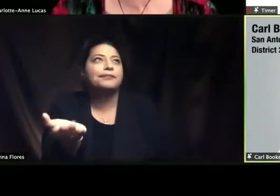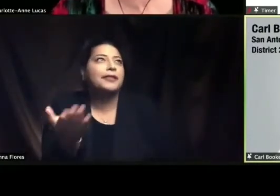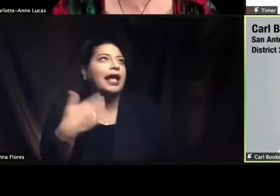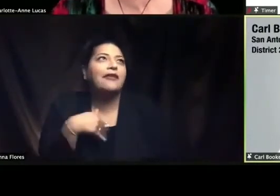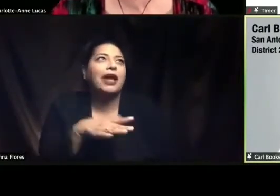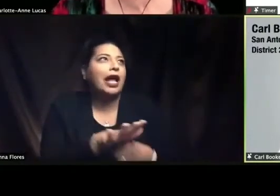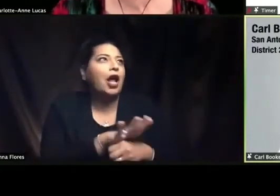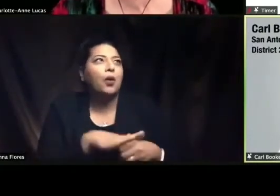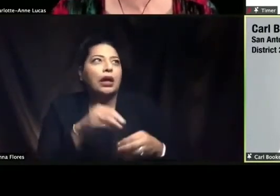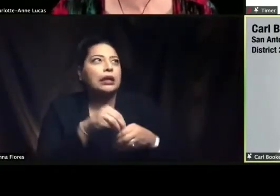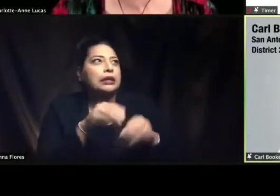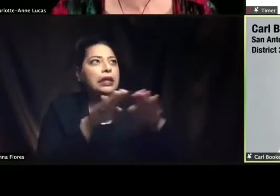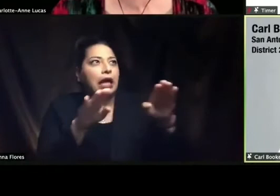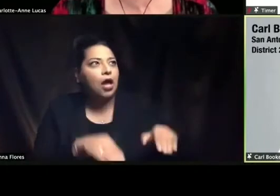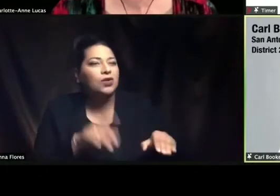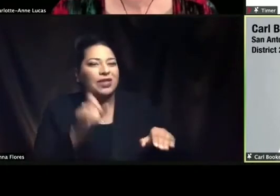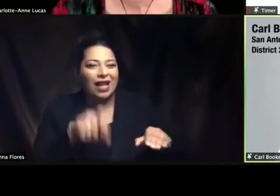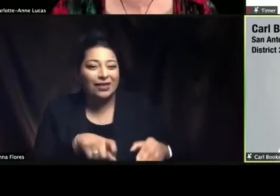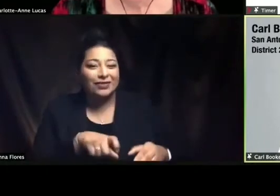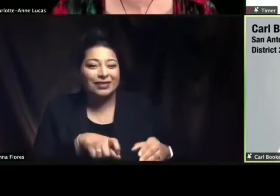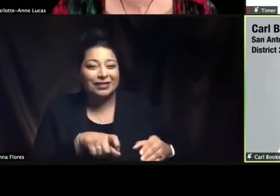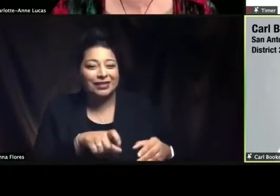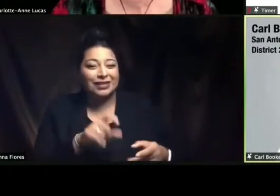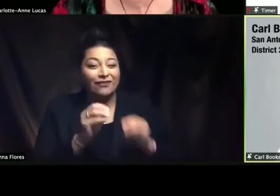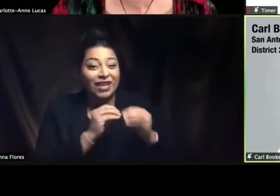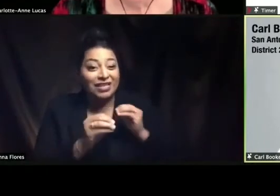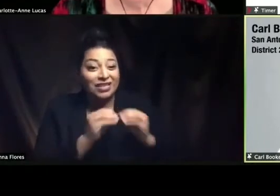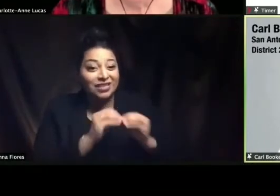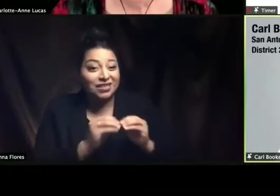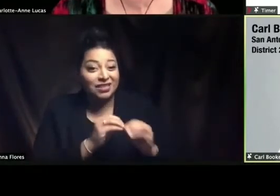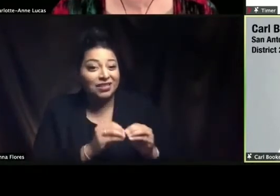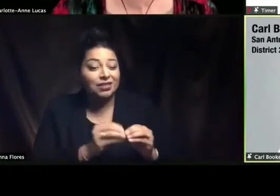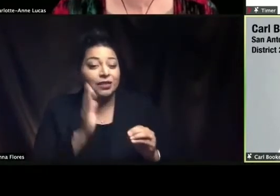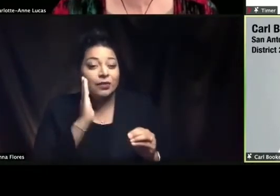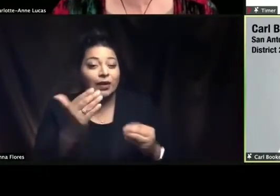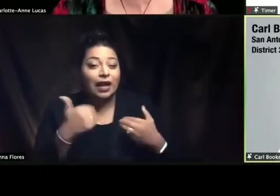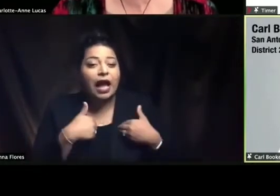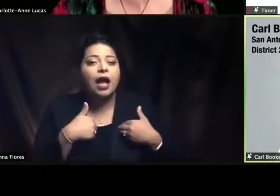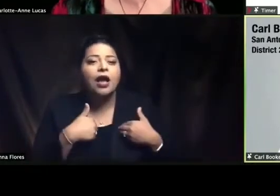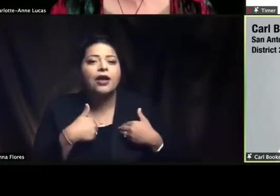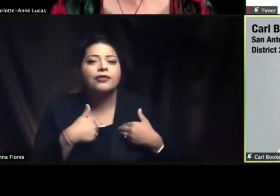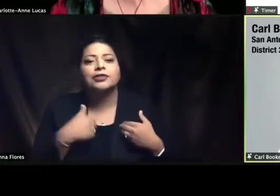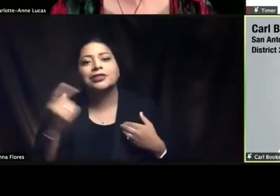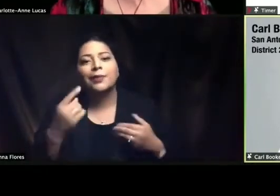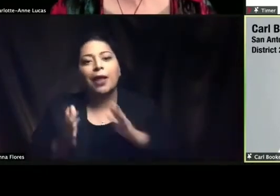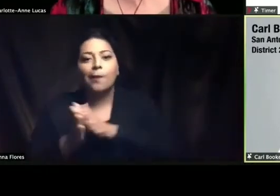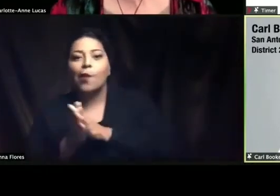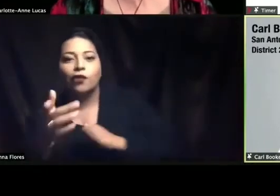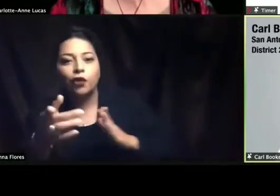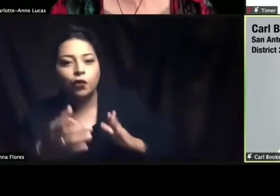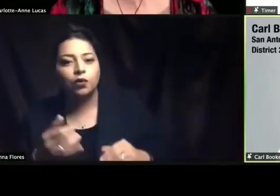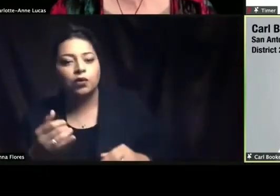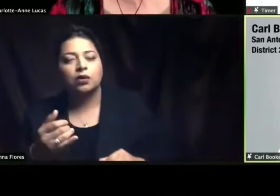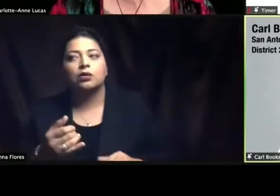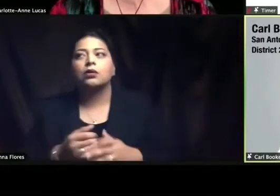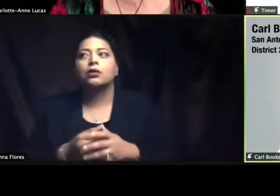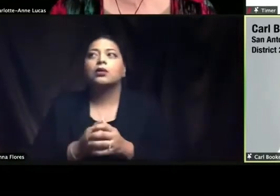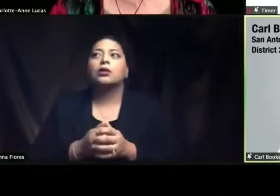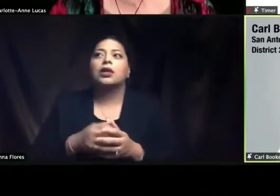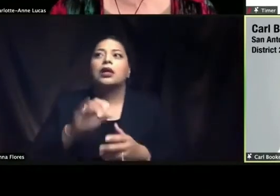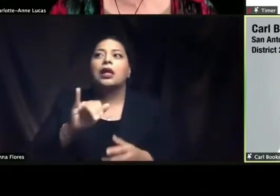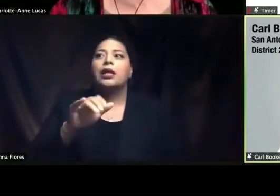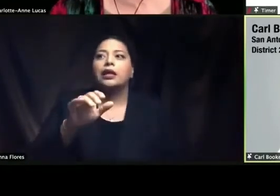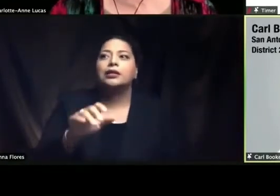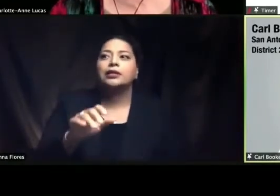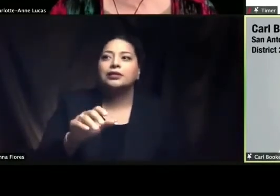in the homes that need to be upgraded or fixed, that there will be some incentives that allows someone to come in there, either